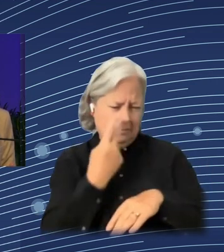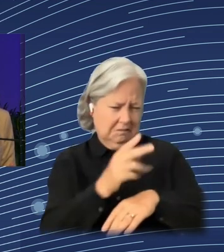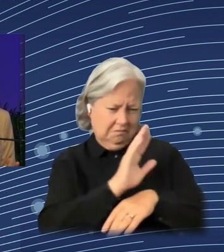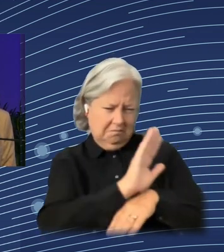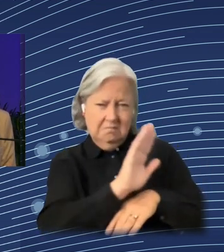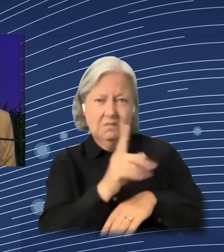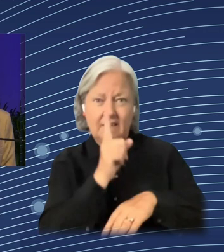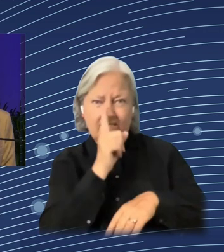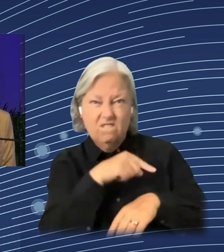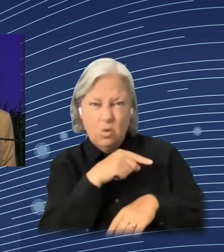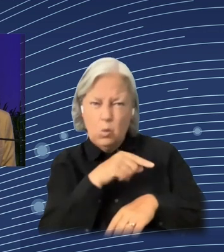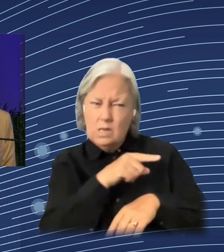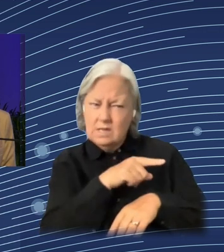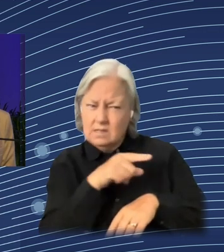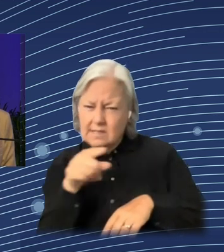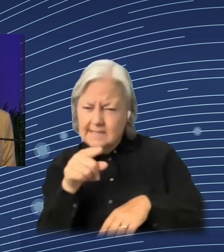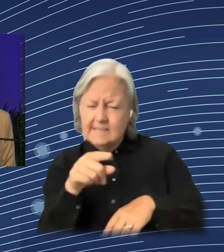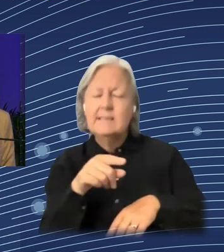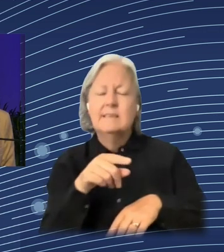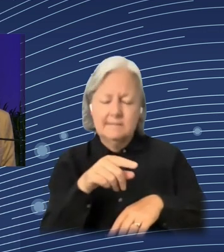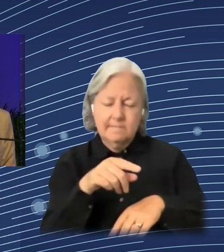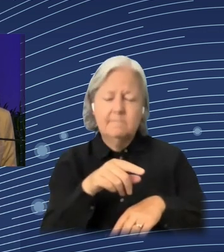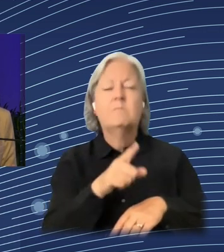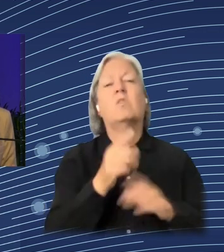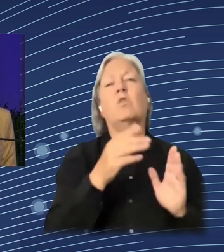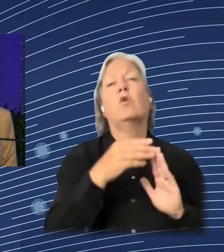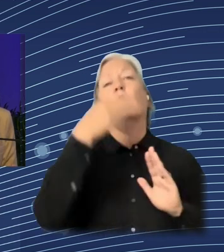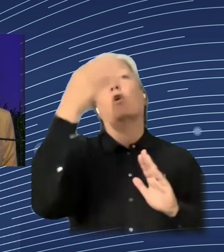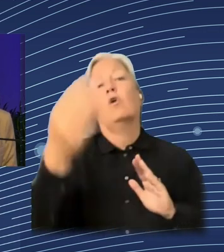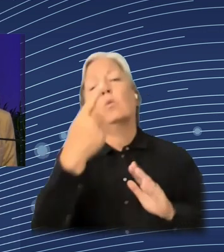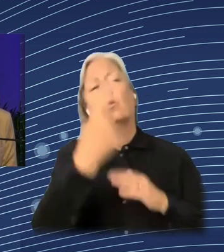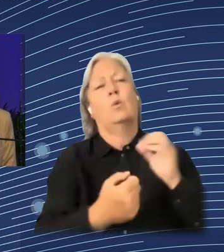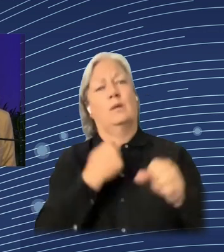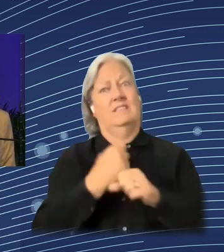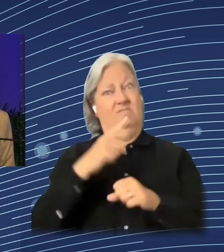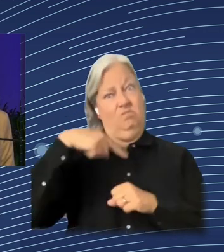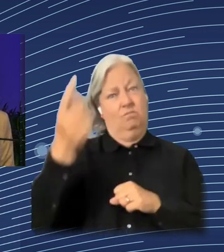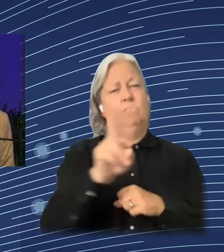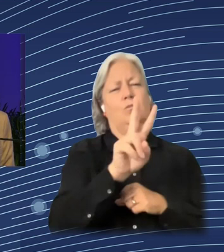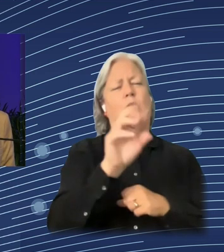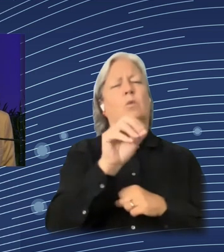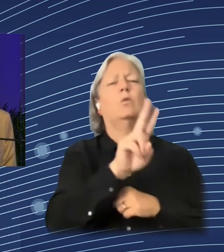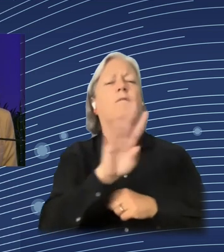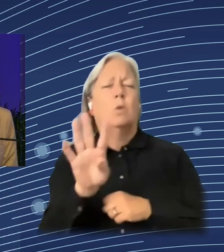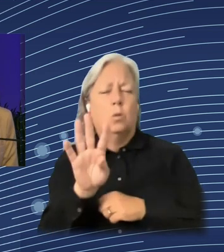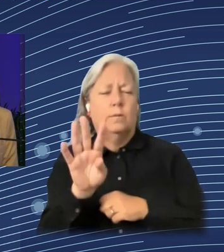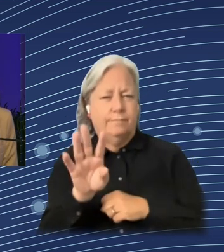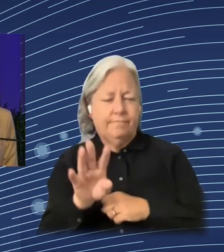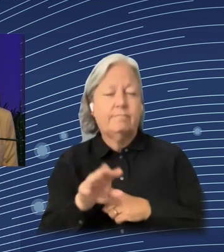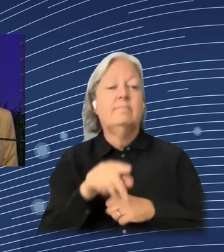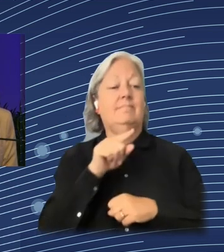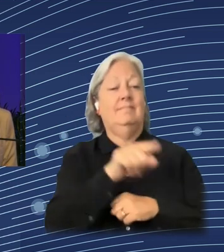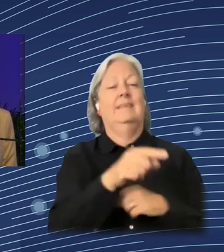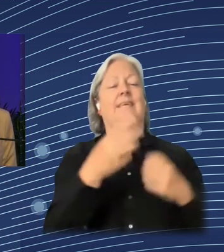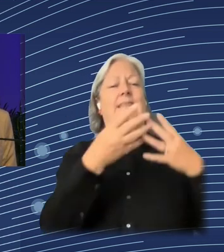we expect by the end of next year that the system will be able to assign a